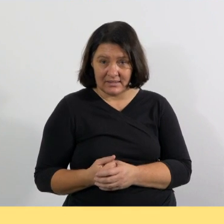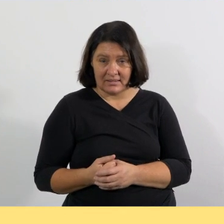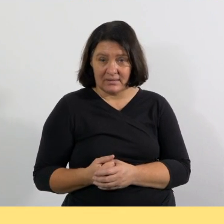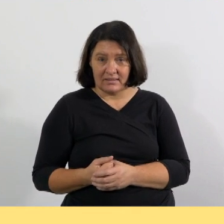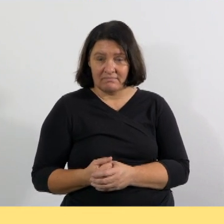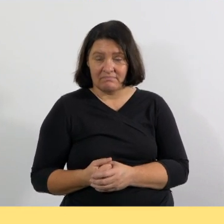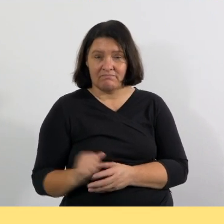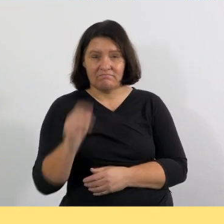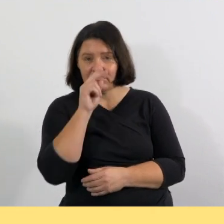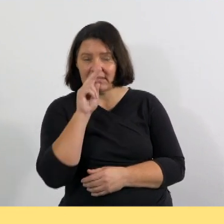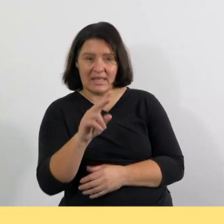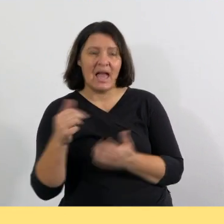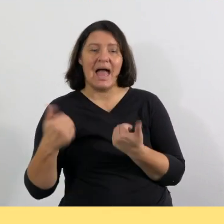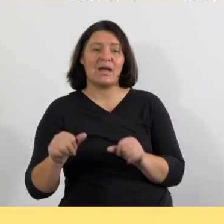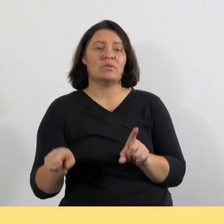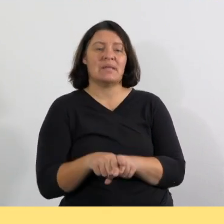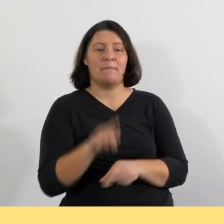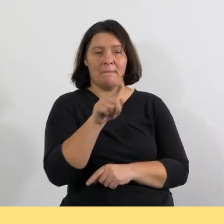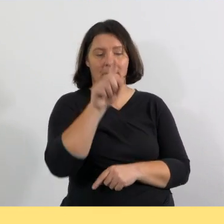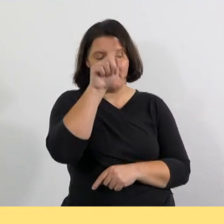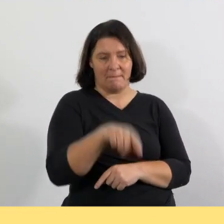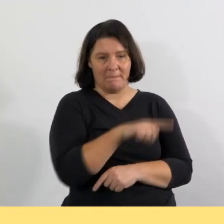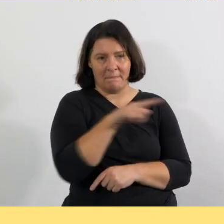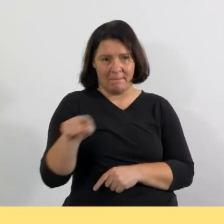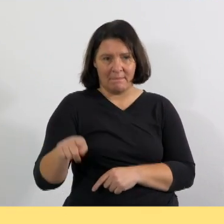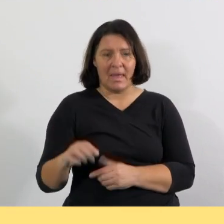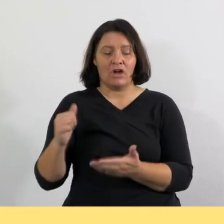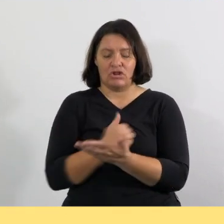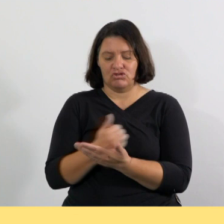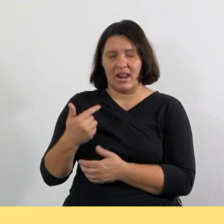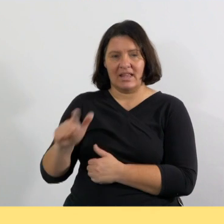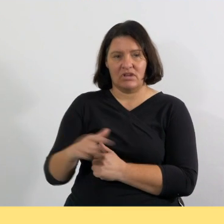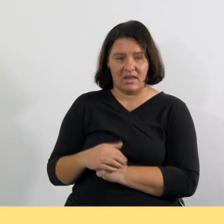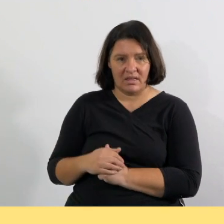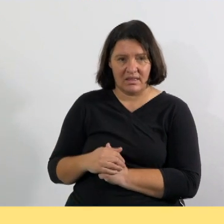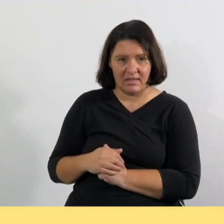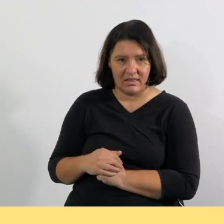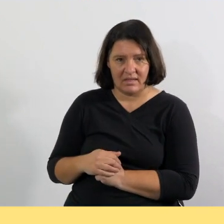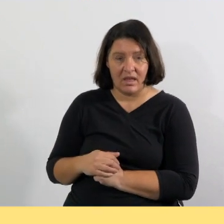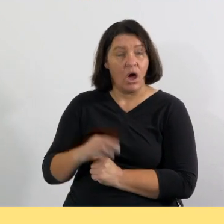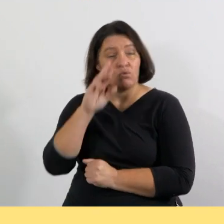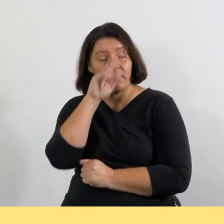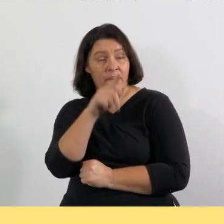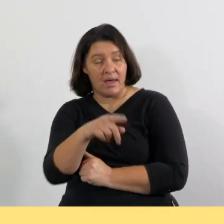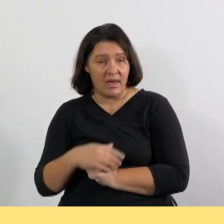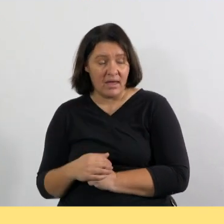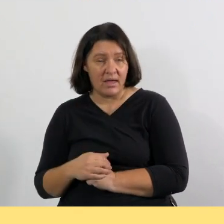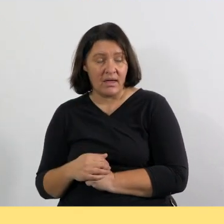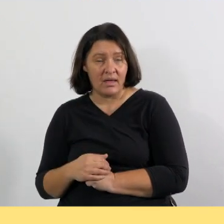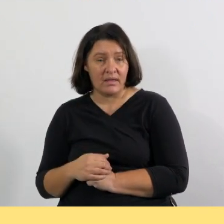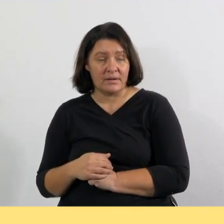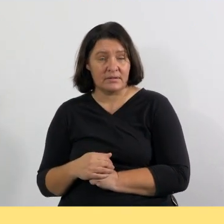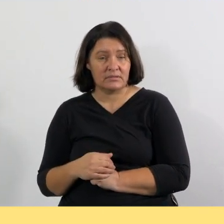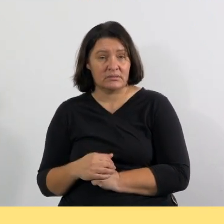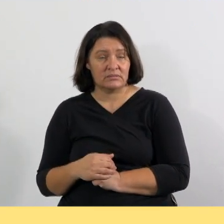in other words, you will see an account like this. This will be your creditor's ledger. And remember,